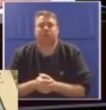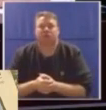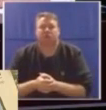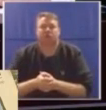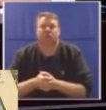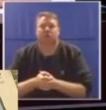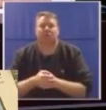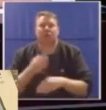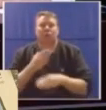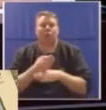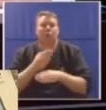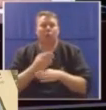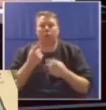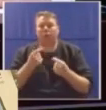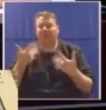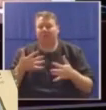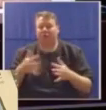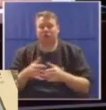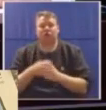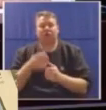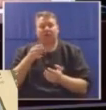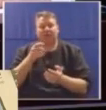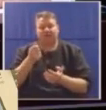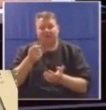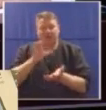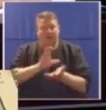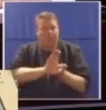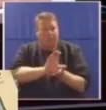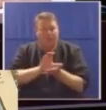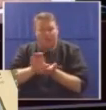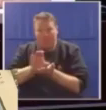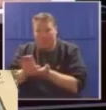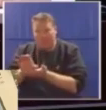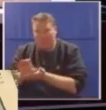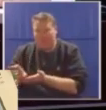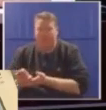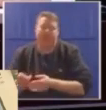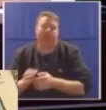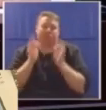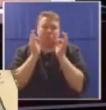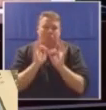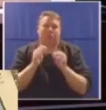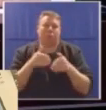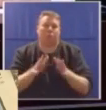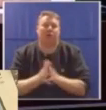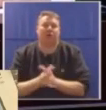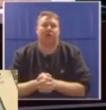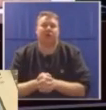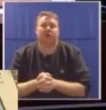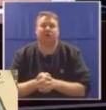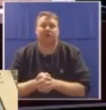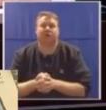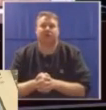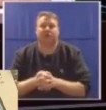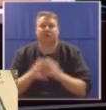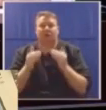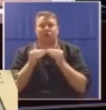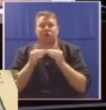underway to have these funds properly deployed. Financing under the Just